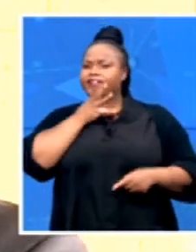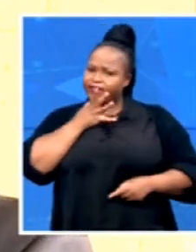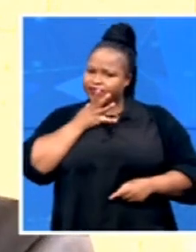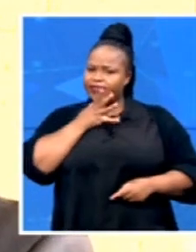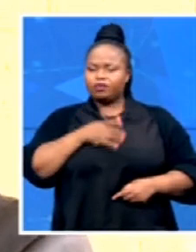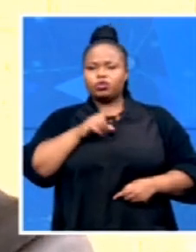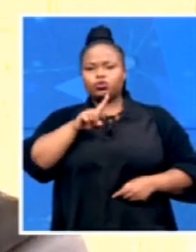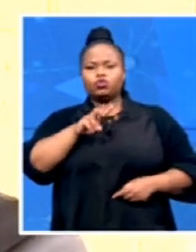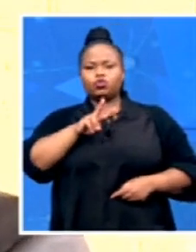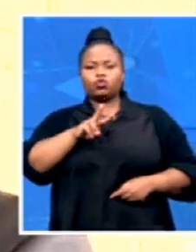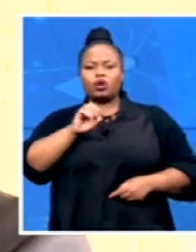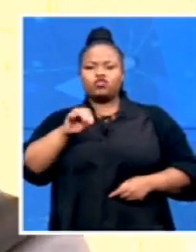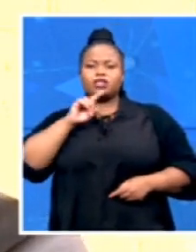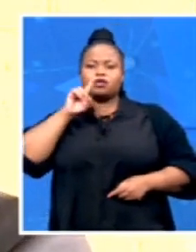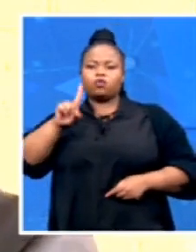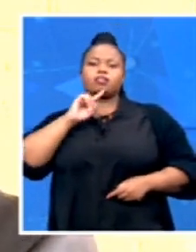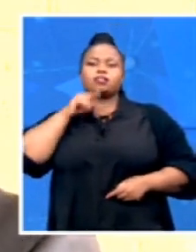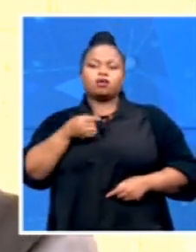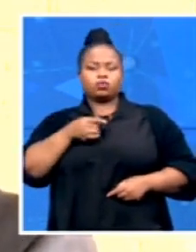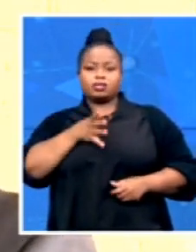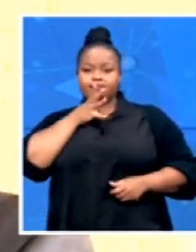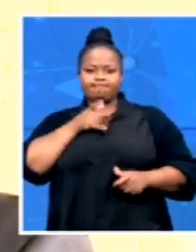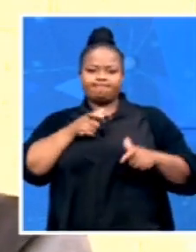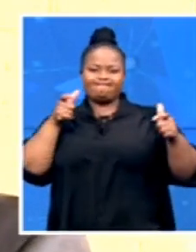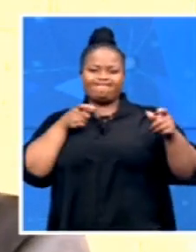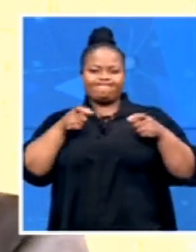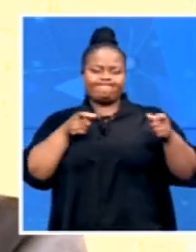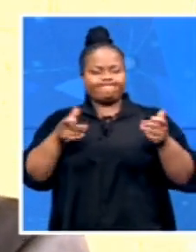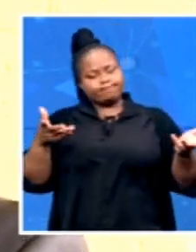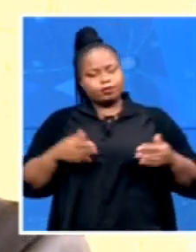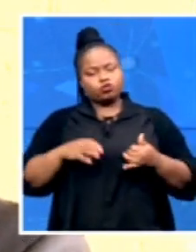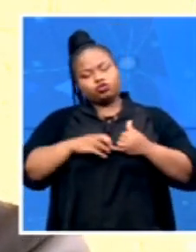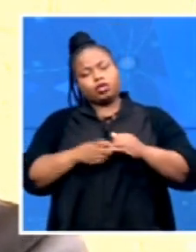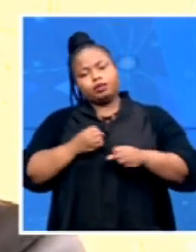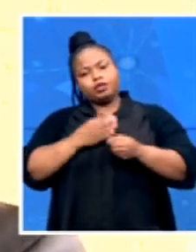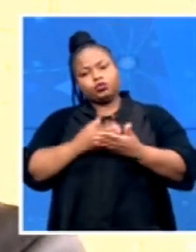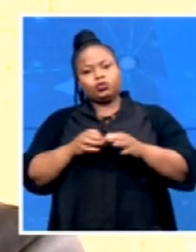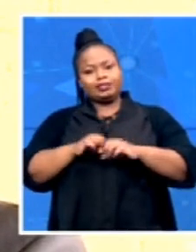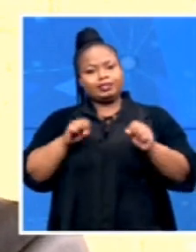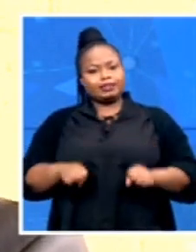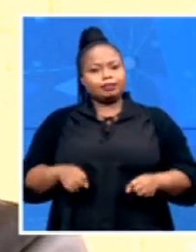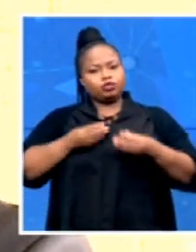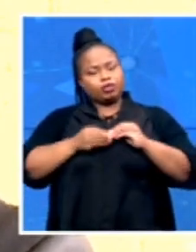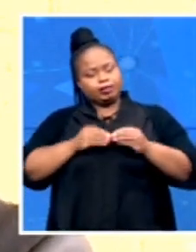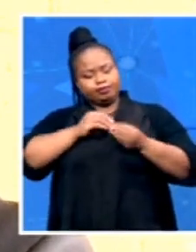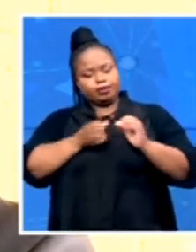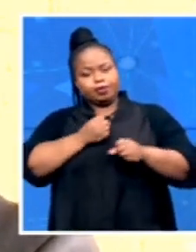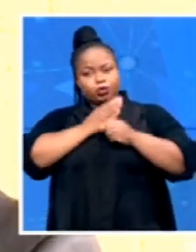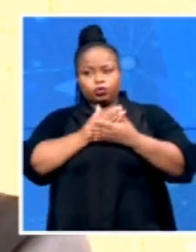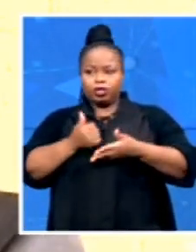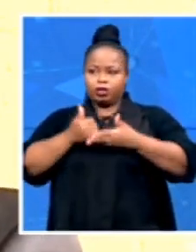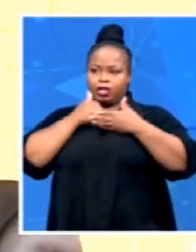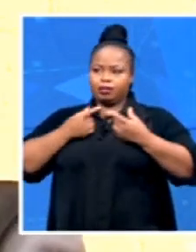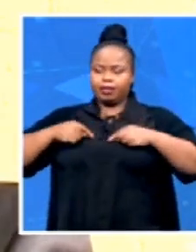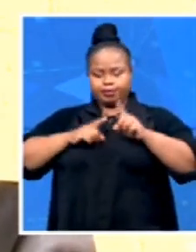number to manage. But we had to make sure that we put up systems that will help us to make sure that we run successful, credible